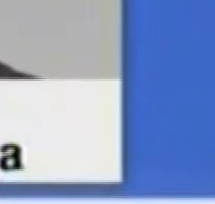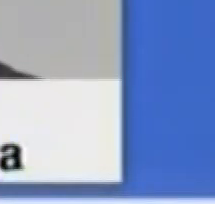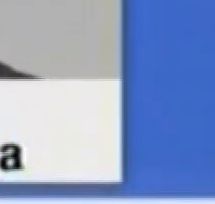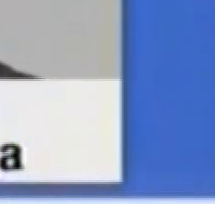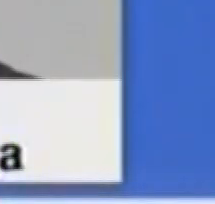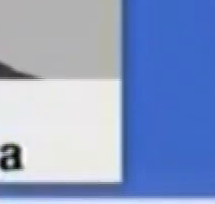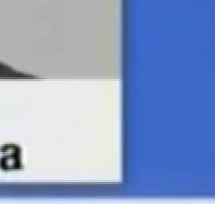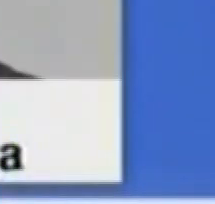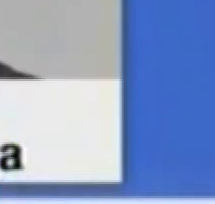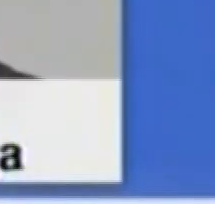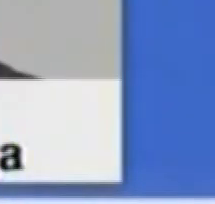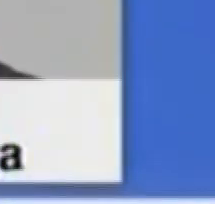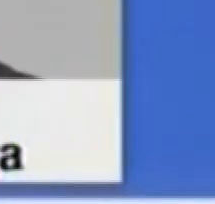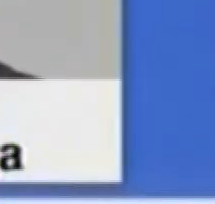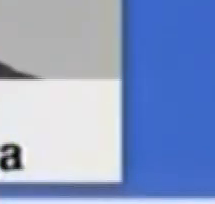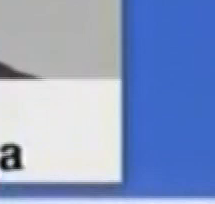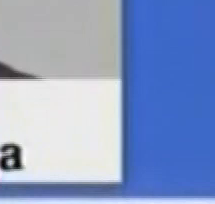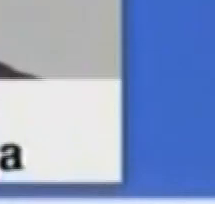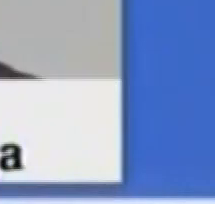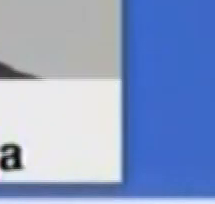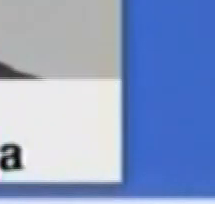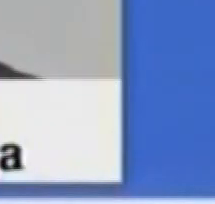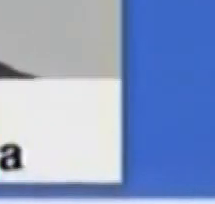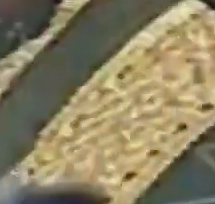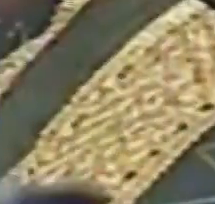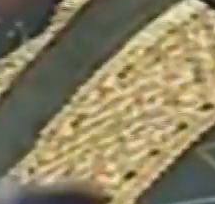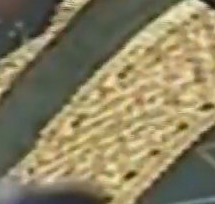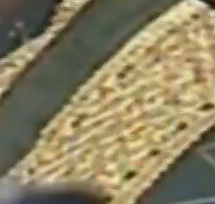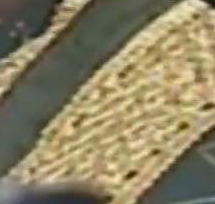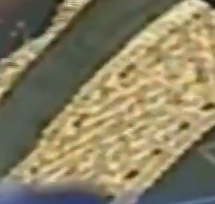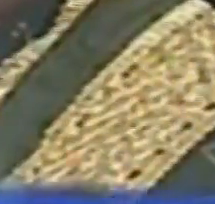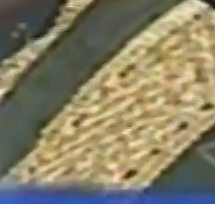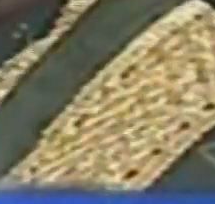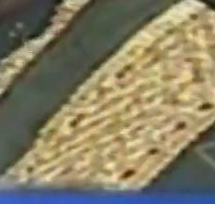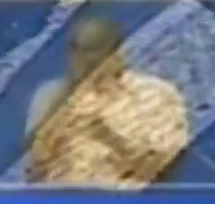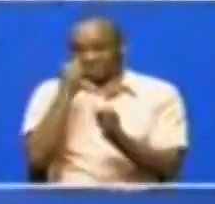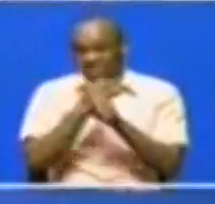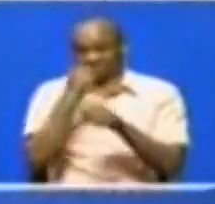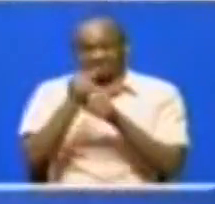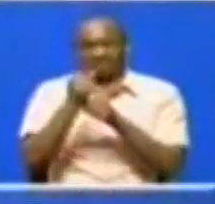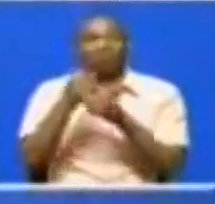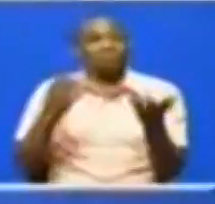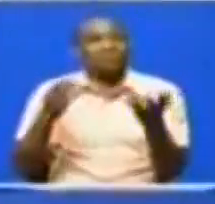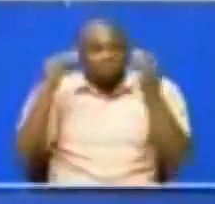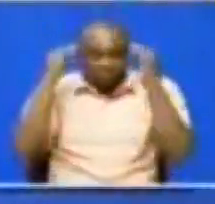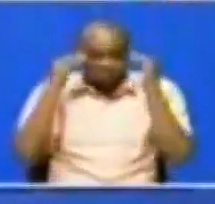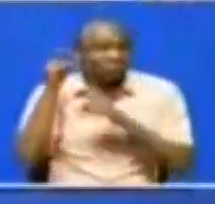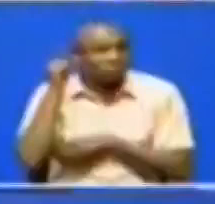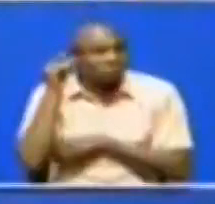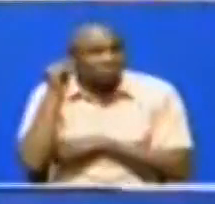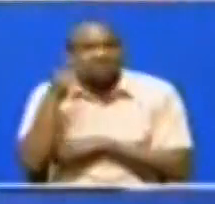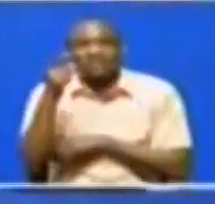the votes cast, followed by Odinga with 44%. Going by the 2013 Supreme Court verdict, then